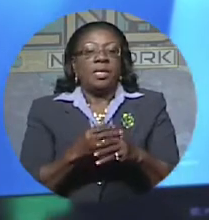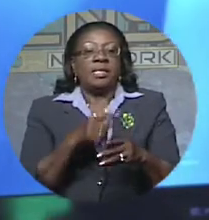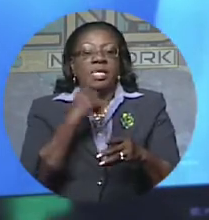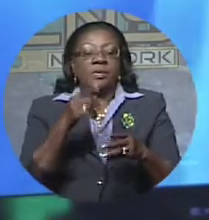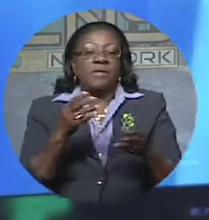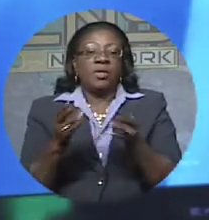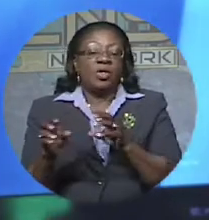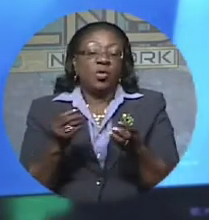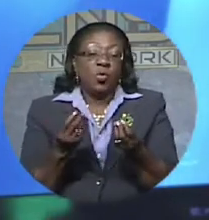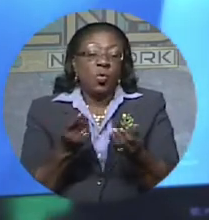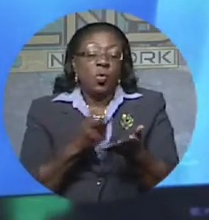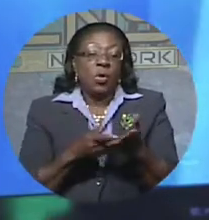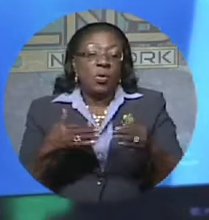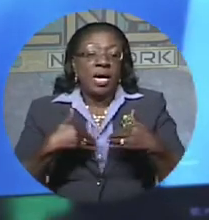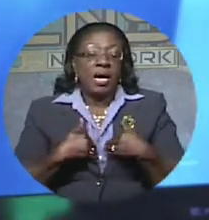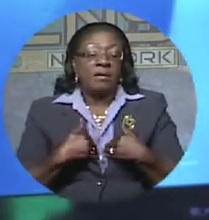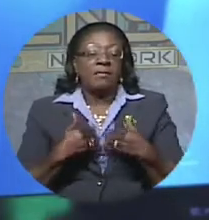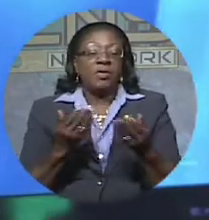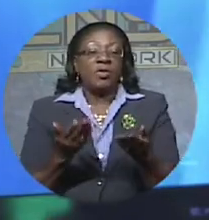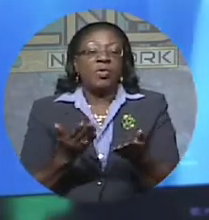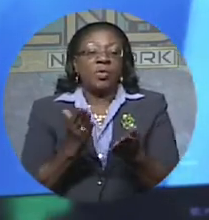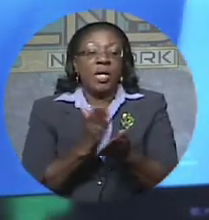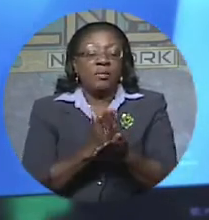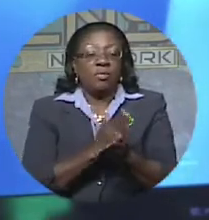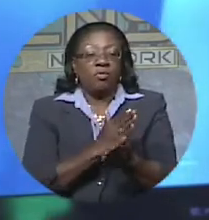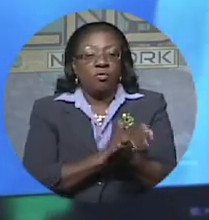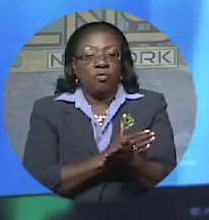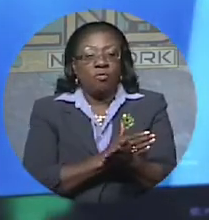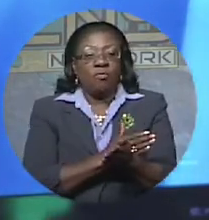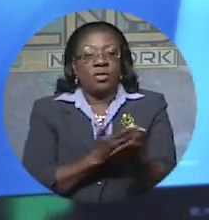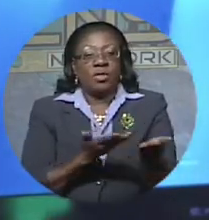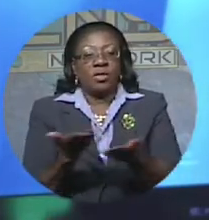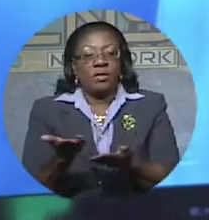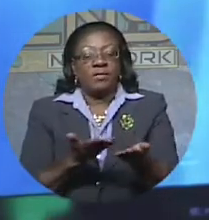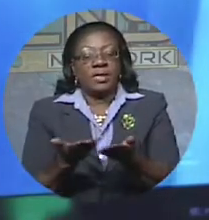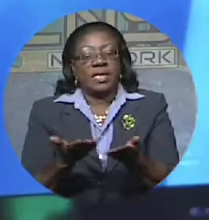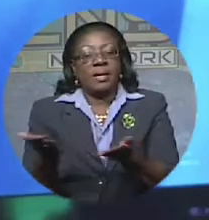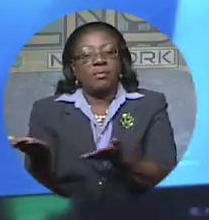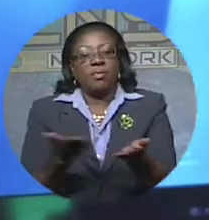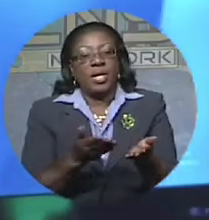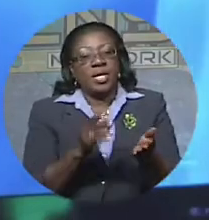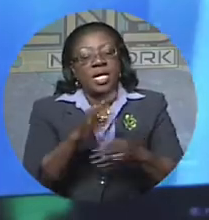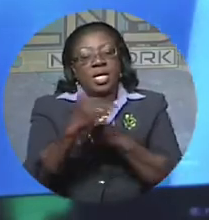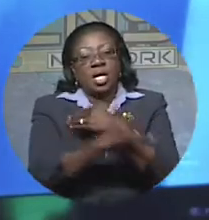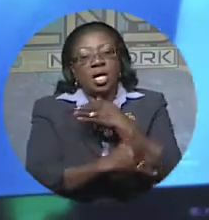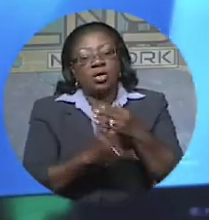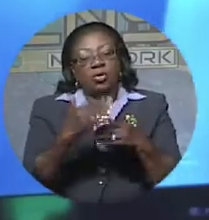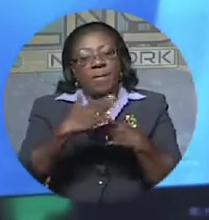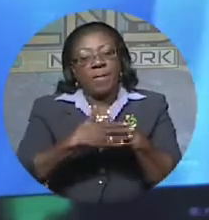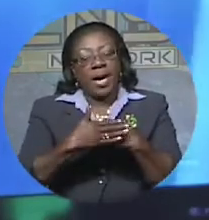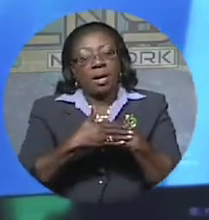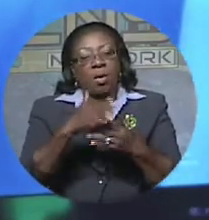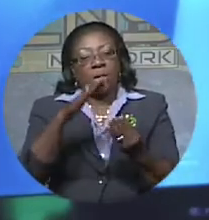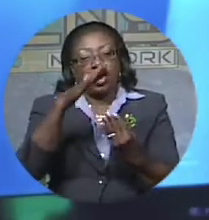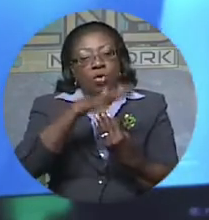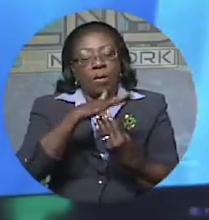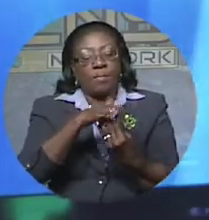declined to comment on the reasoning for this decline, Commodore Roll says exceptional customer service is key.